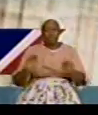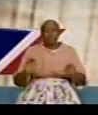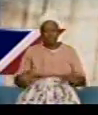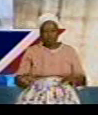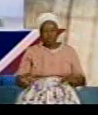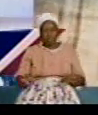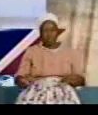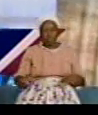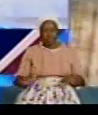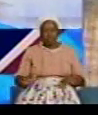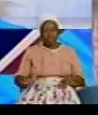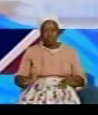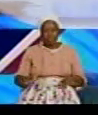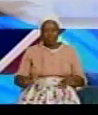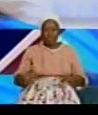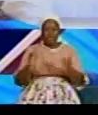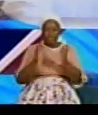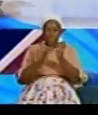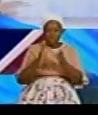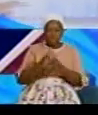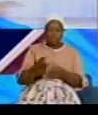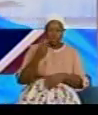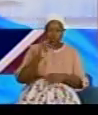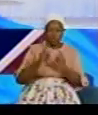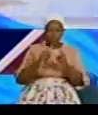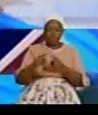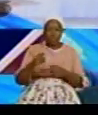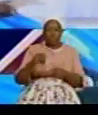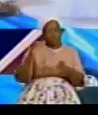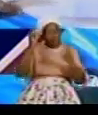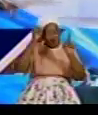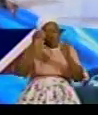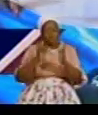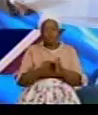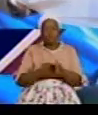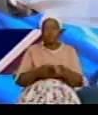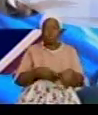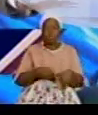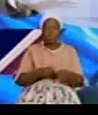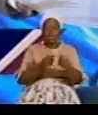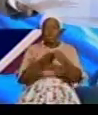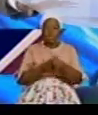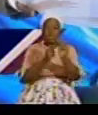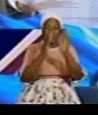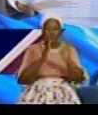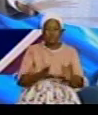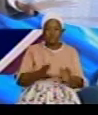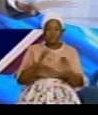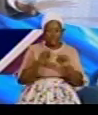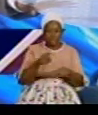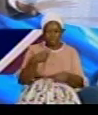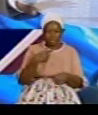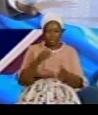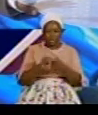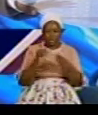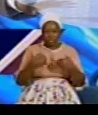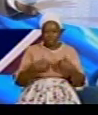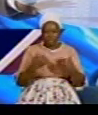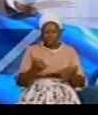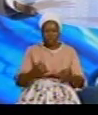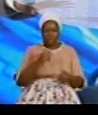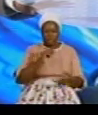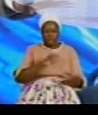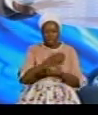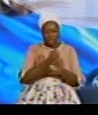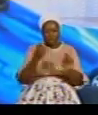talking to his own disciples. Can you say that you have become converted? Can you say,